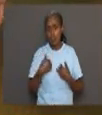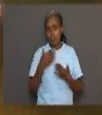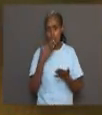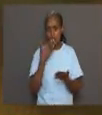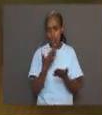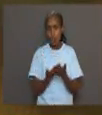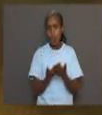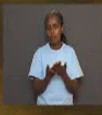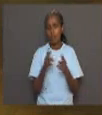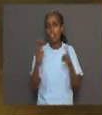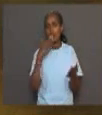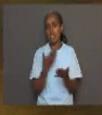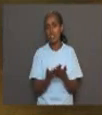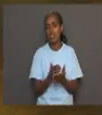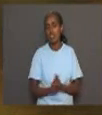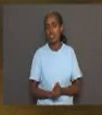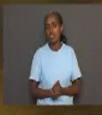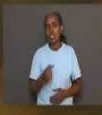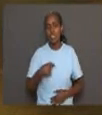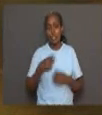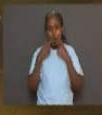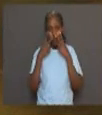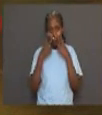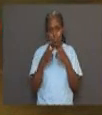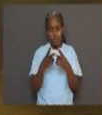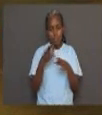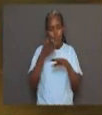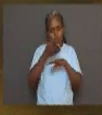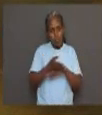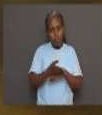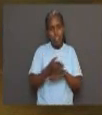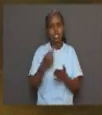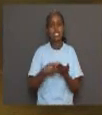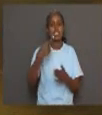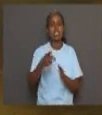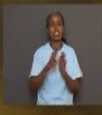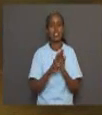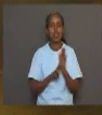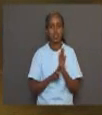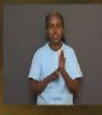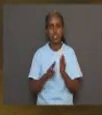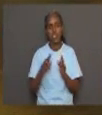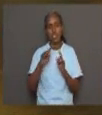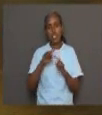You have all done very well. I am looking forward to seeing you all